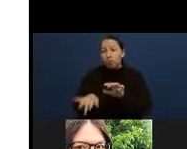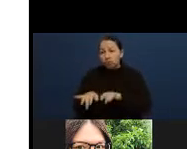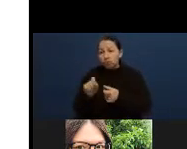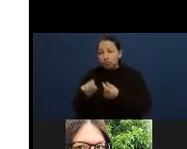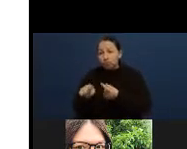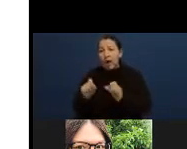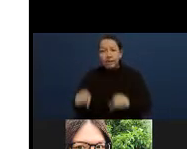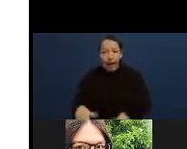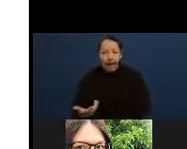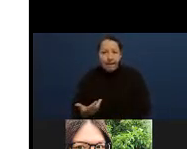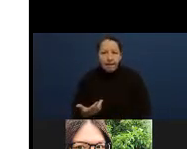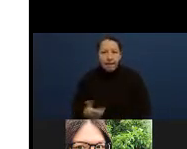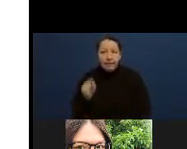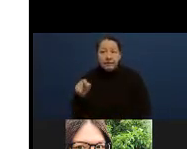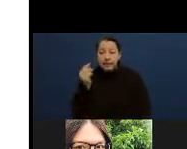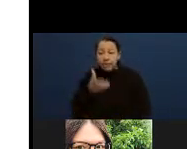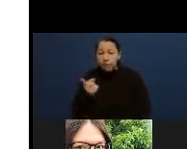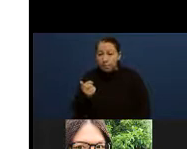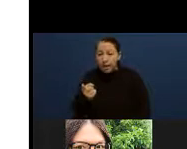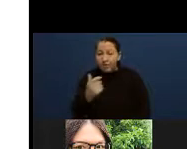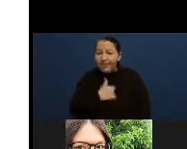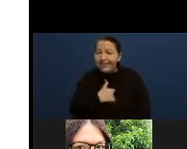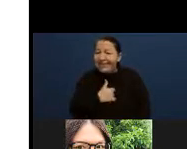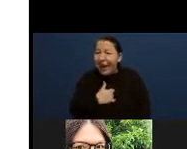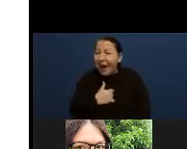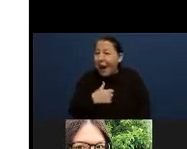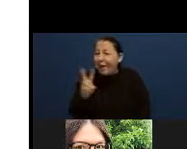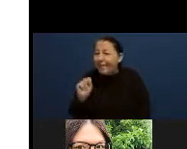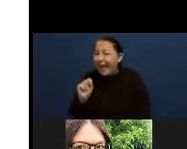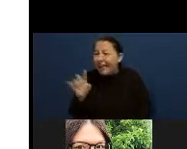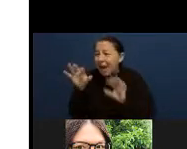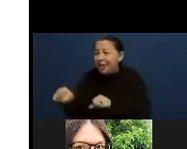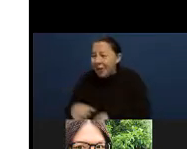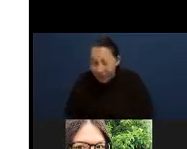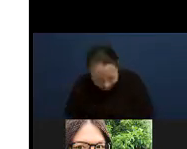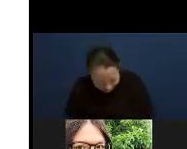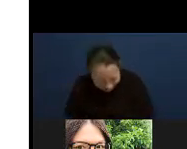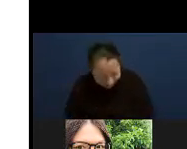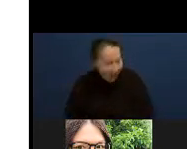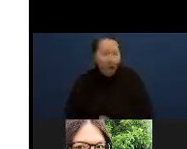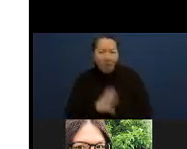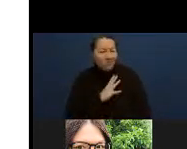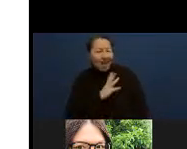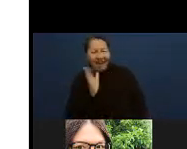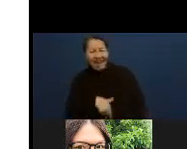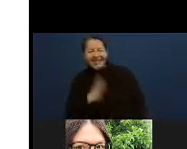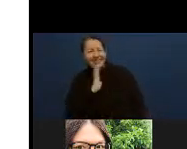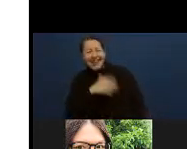This is information. Sorry, Violet, I just took over automatically. You're good.